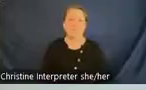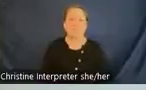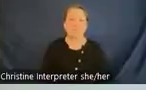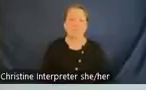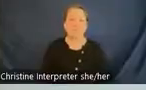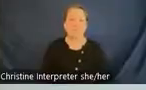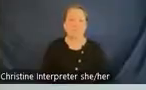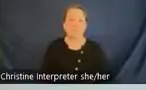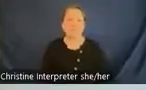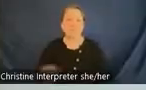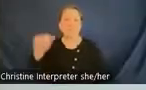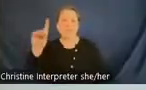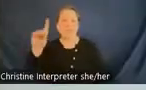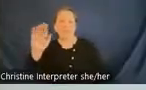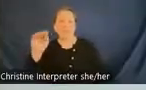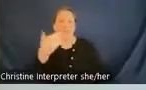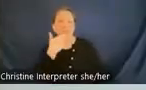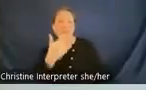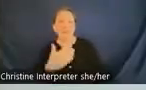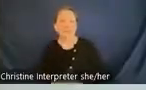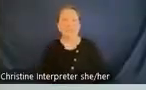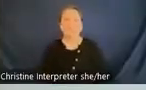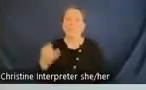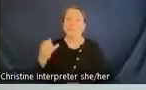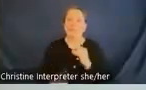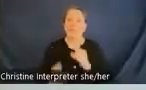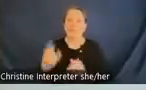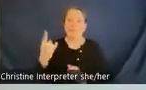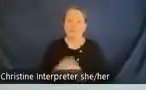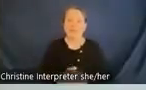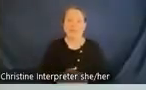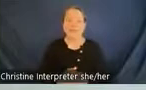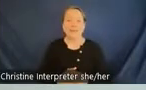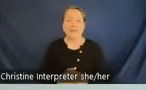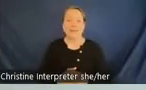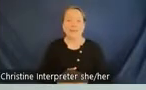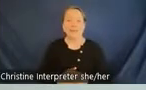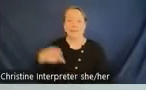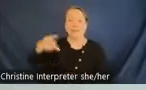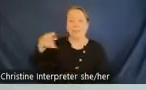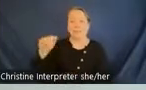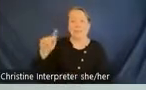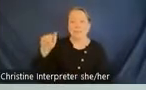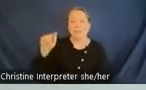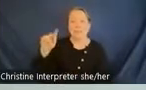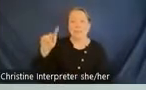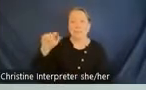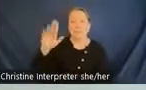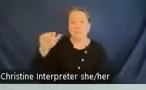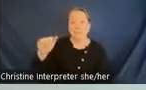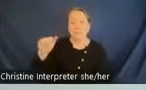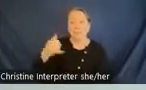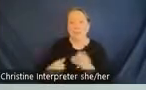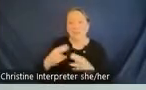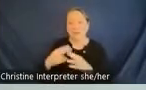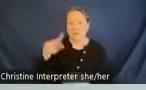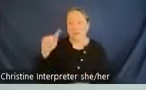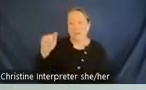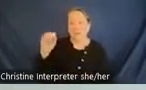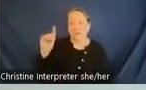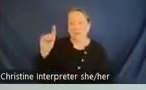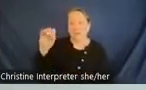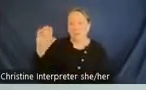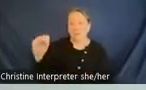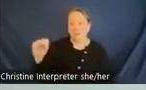Thank you, Megan. Lastly, we will hear from Patricia Tedesco, Program Services Manager at